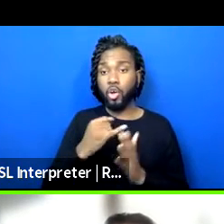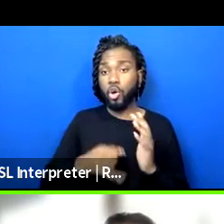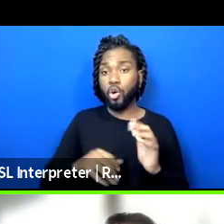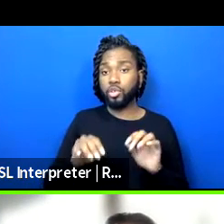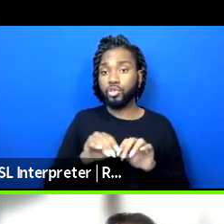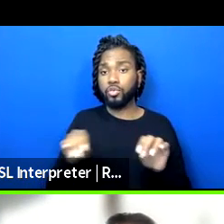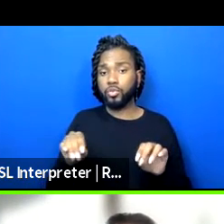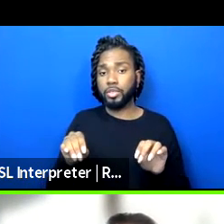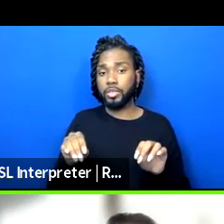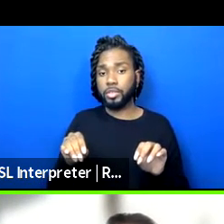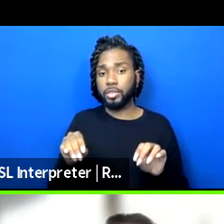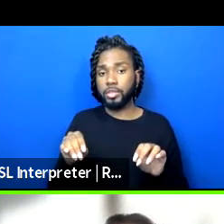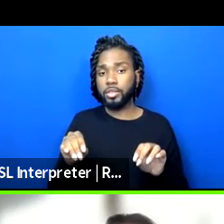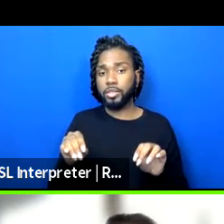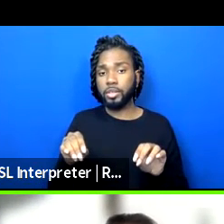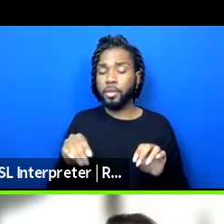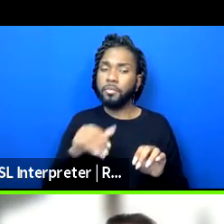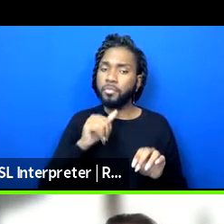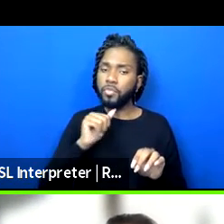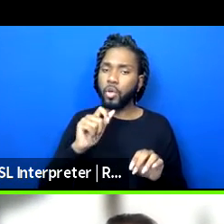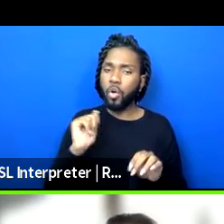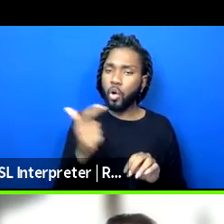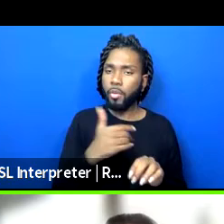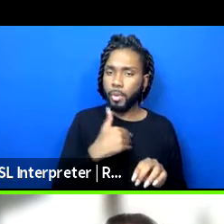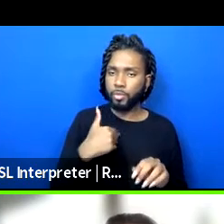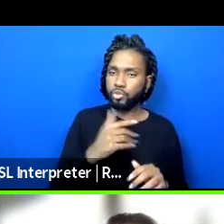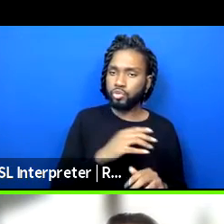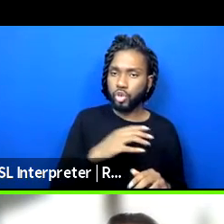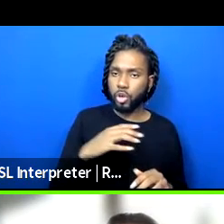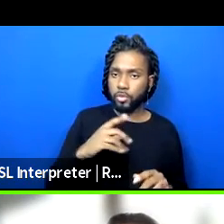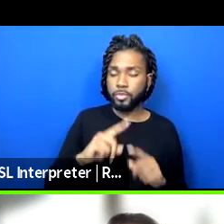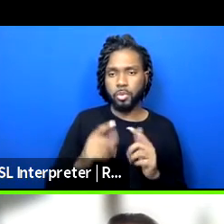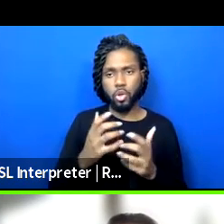degrees, but not all members of Congress, but a lot of